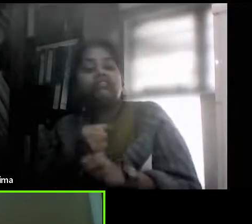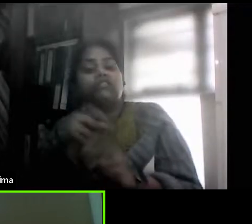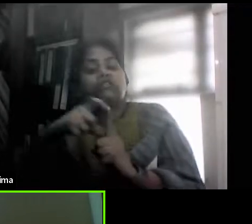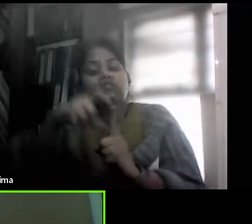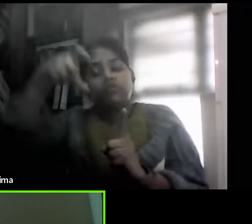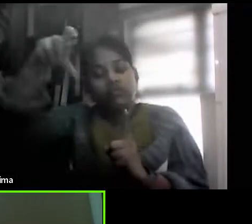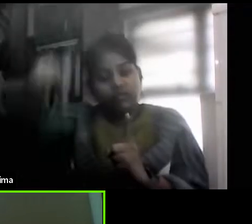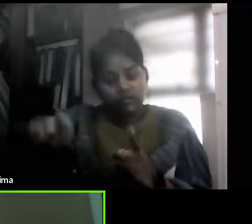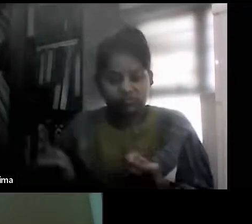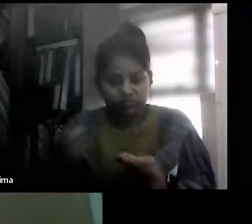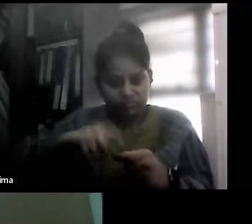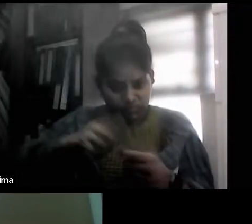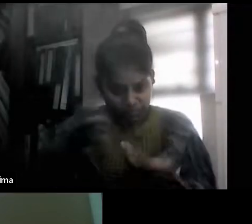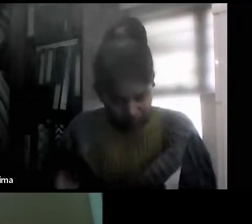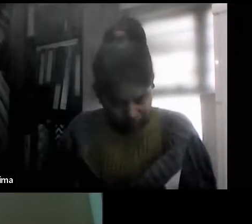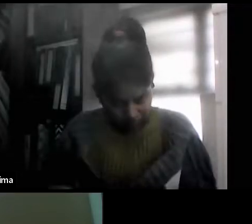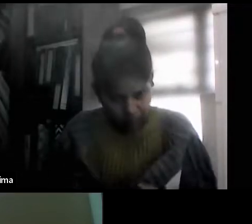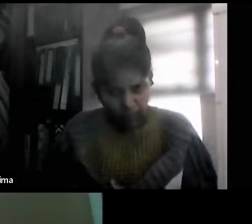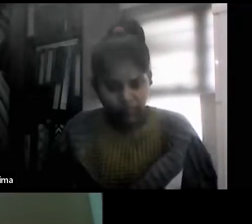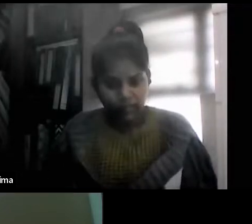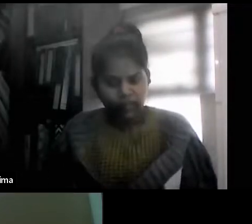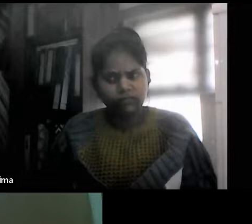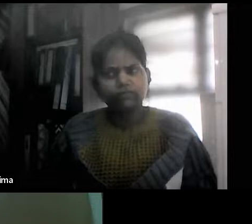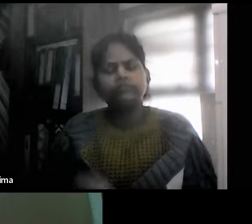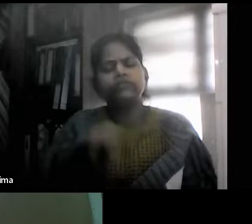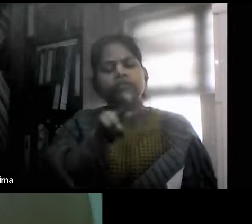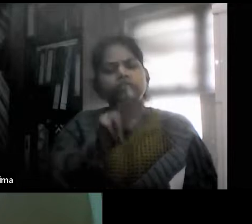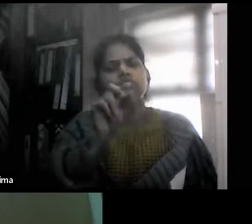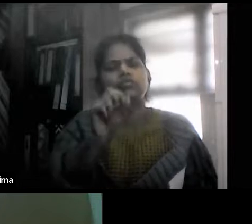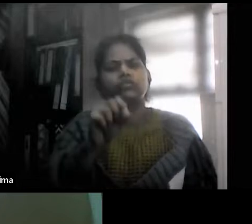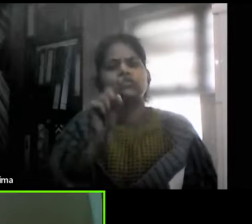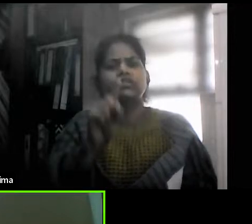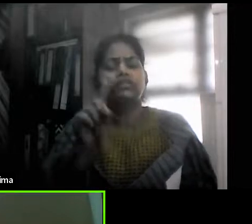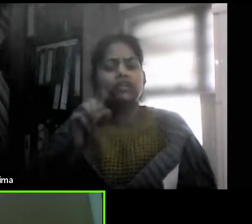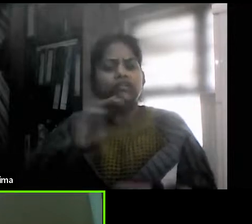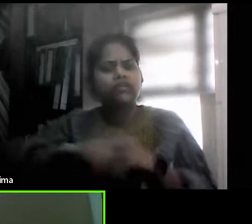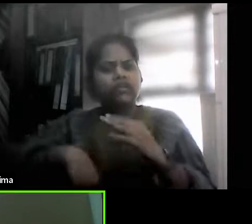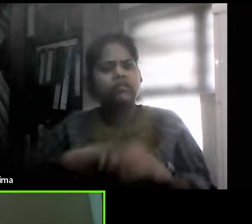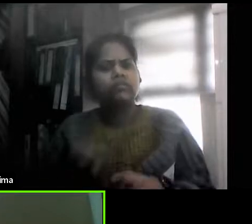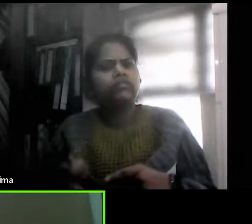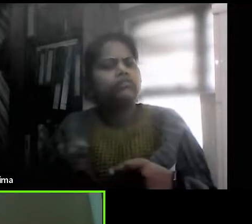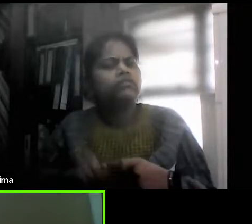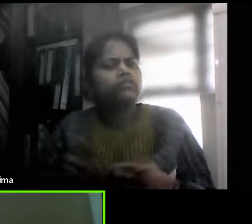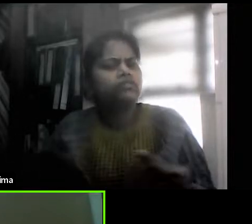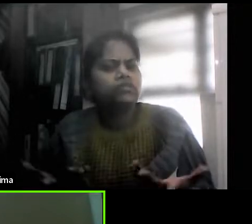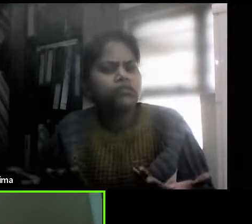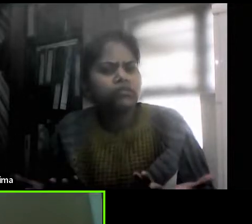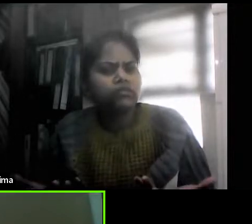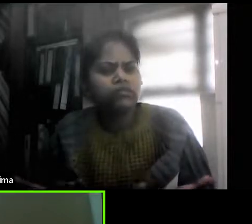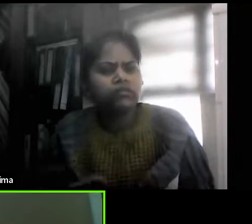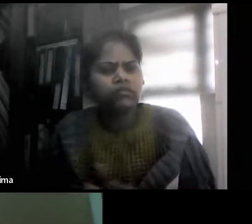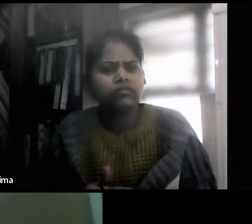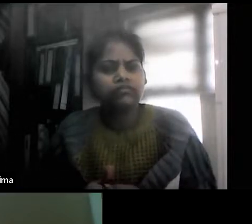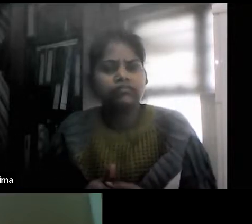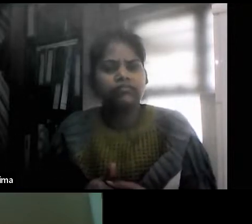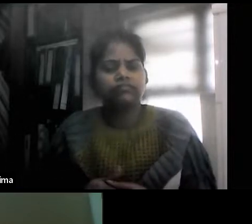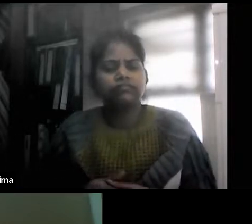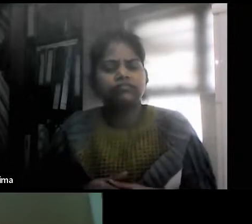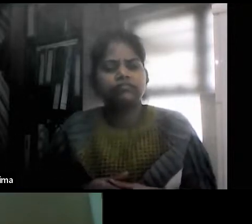after 2011, what happened was the situation of